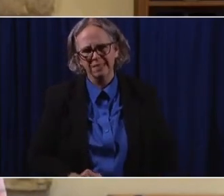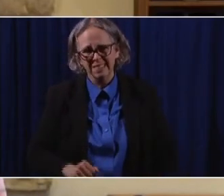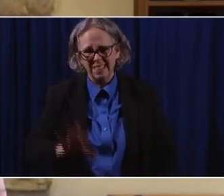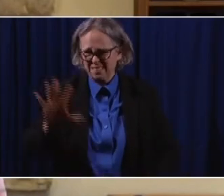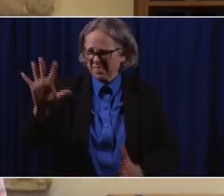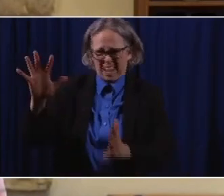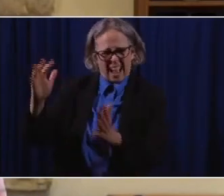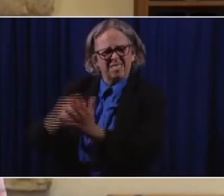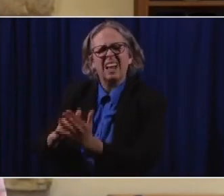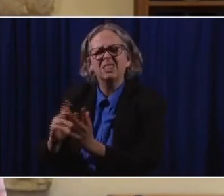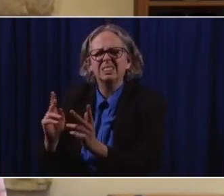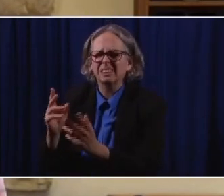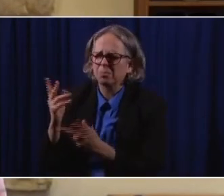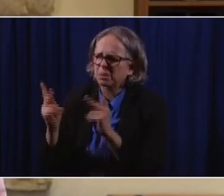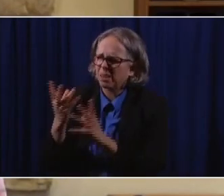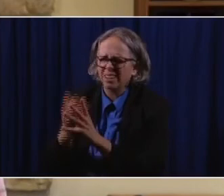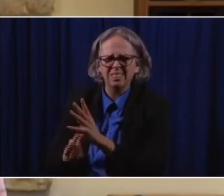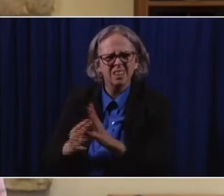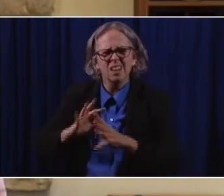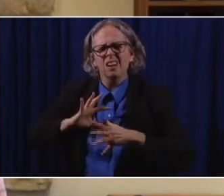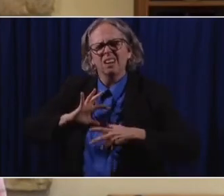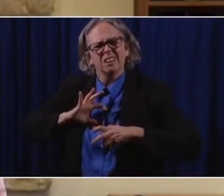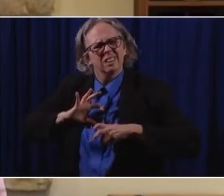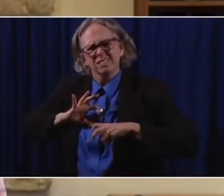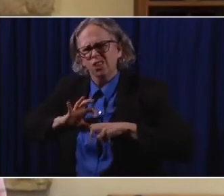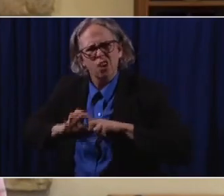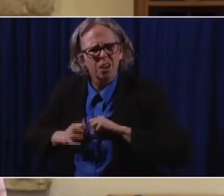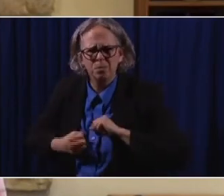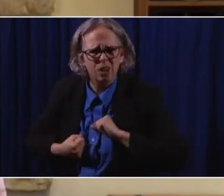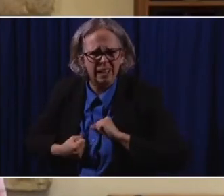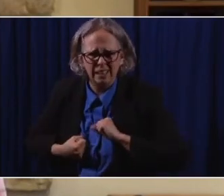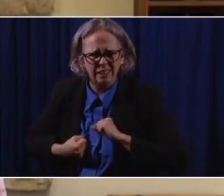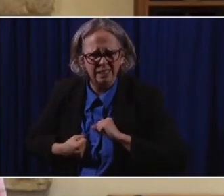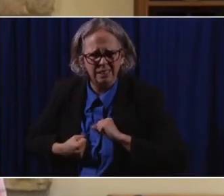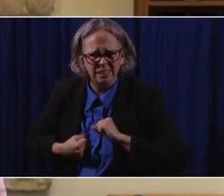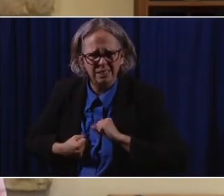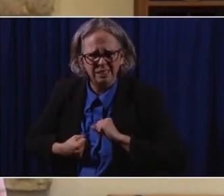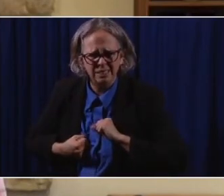well compared to many states and to countries.